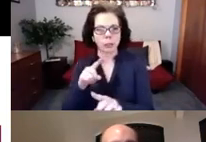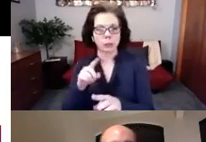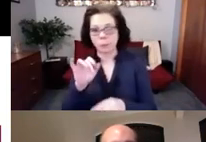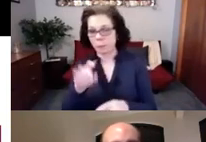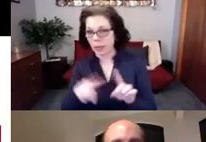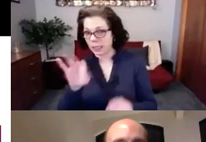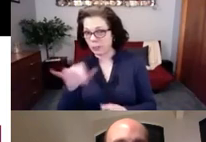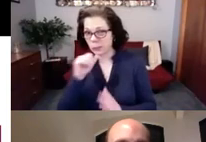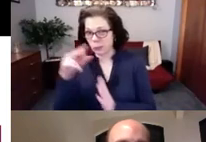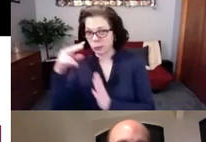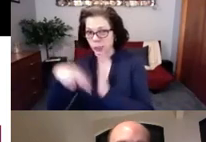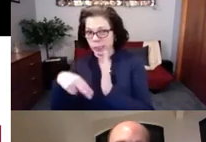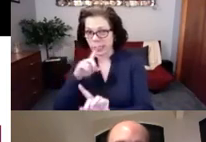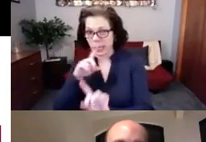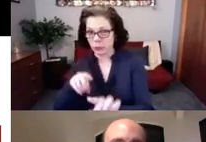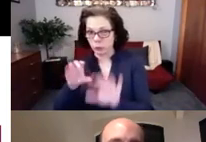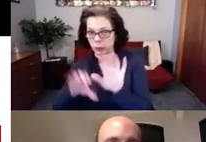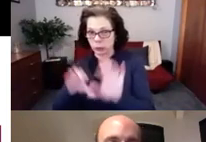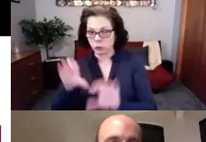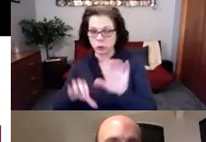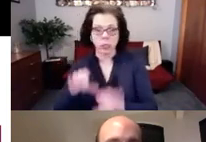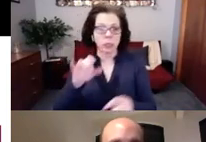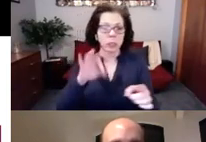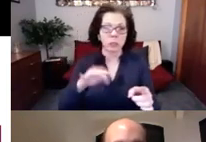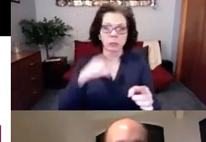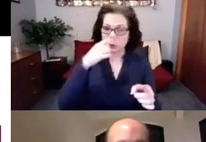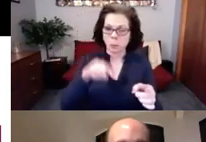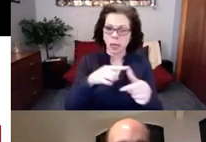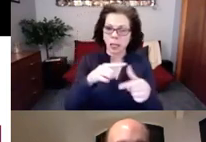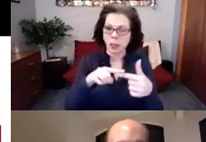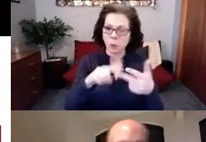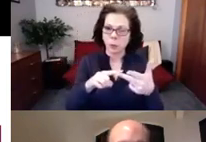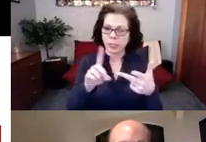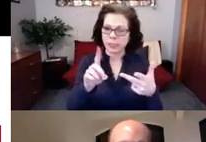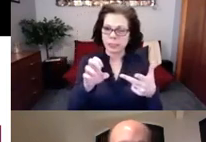in the chat, if we could just go over these 3 dates again